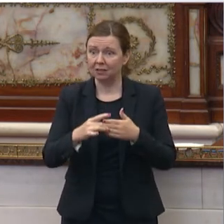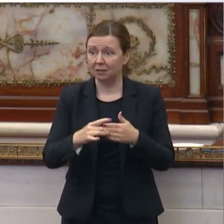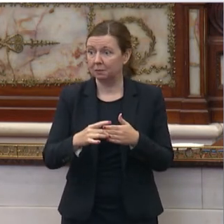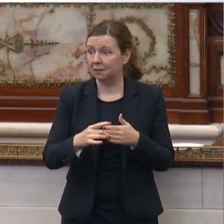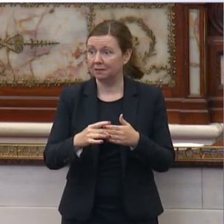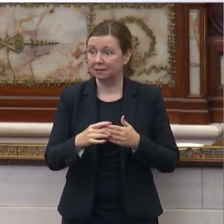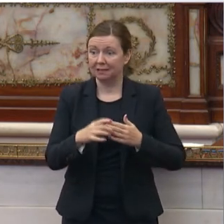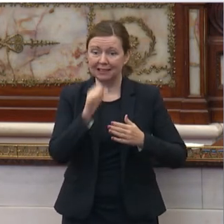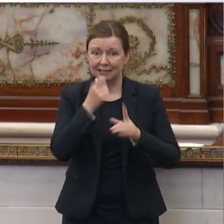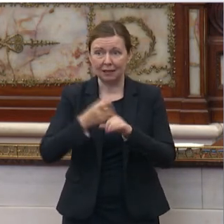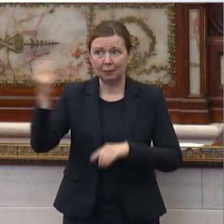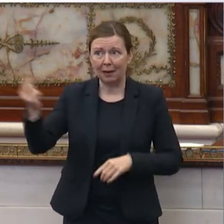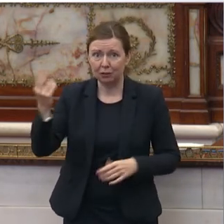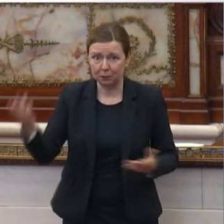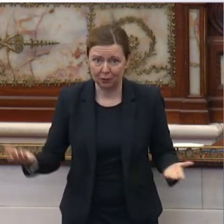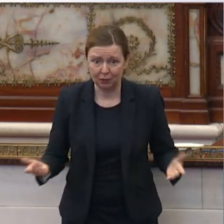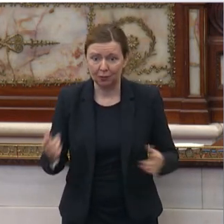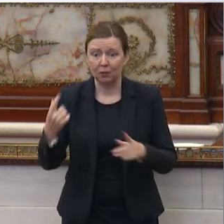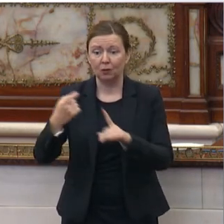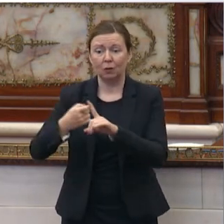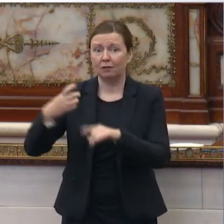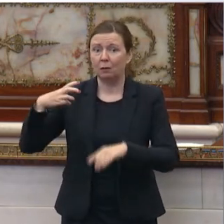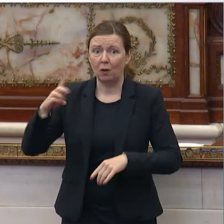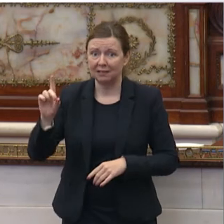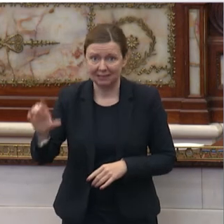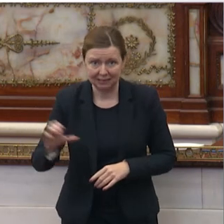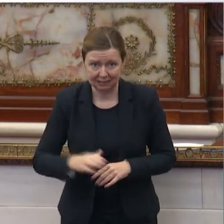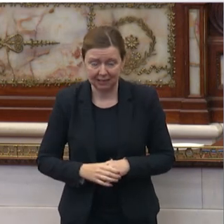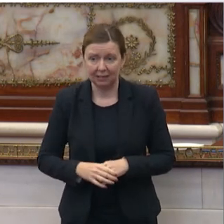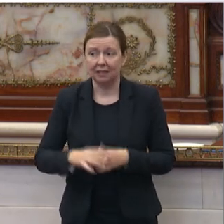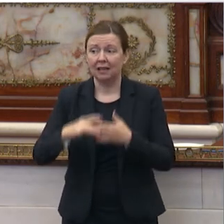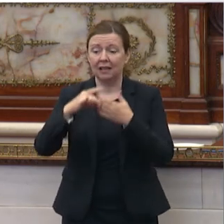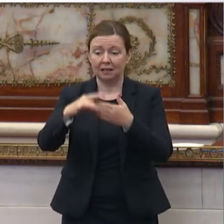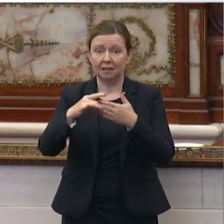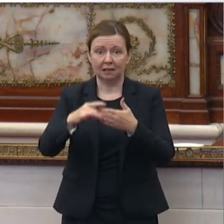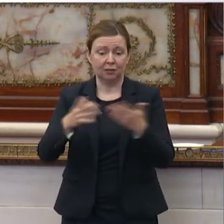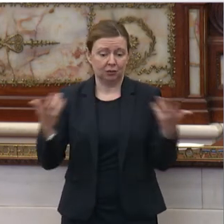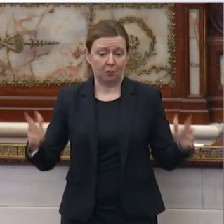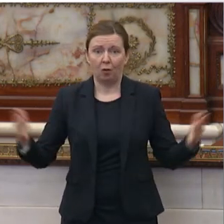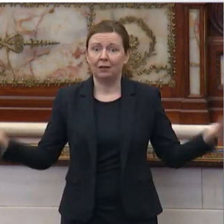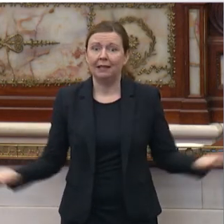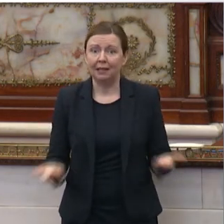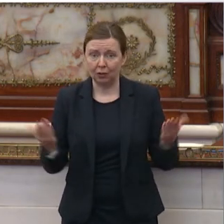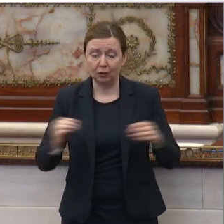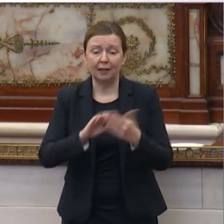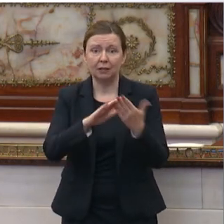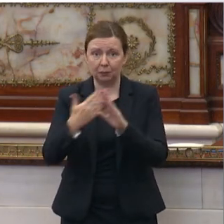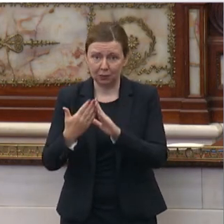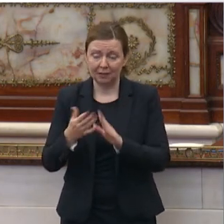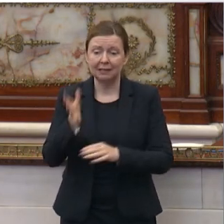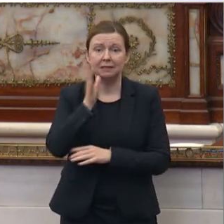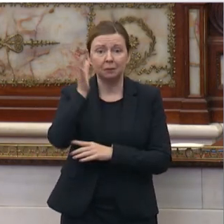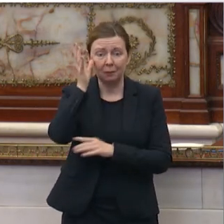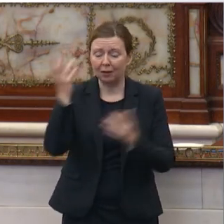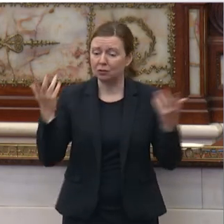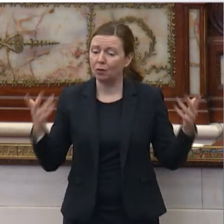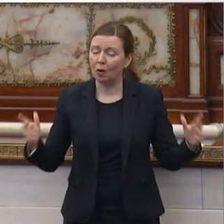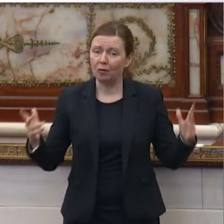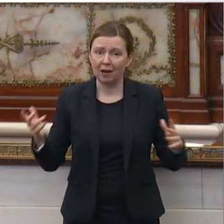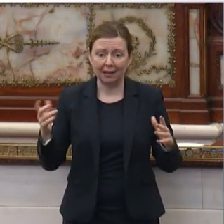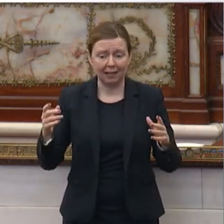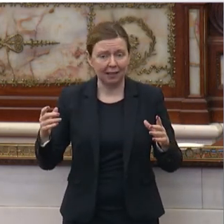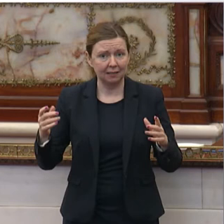come from Harrisburg or from Washington, D.C. The leadership is already in our communities, among parents who are already